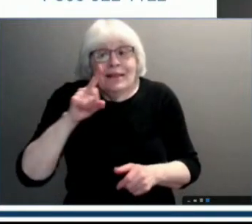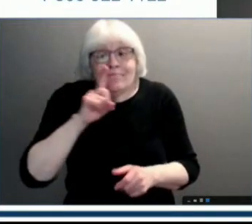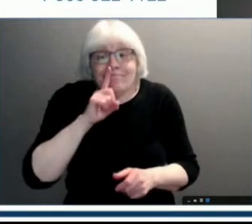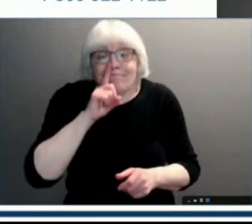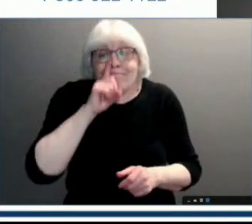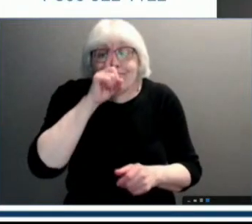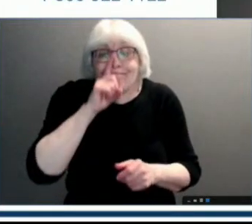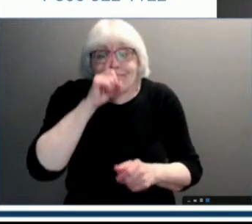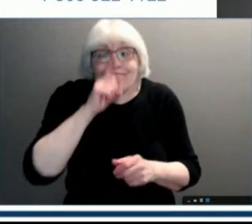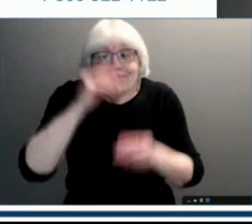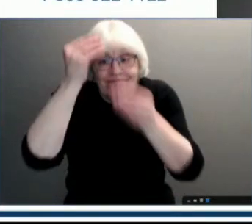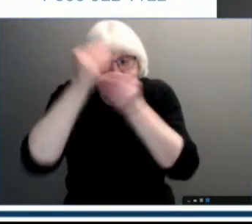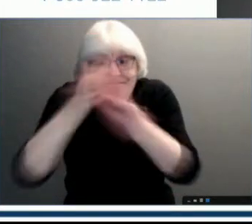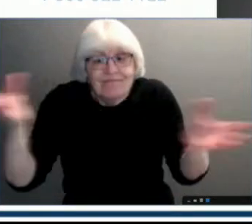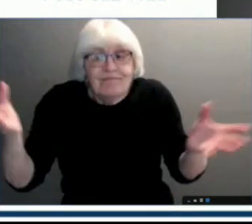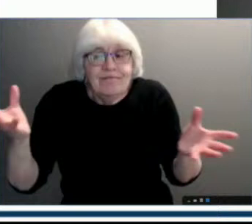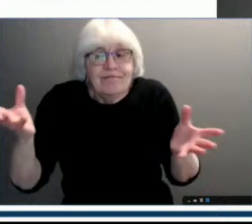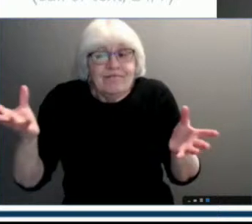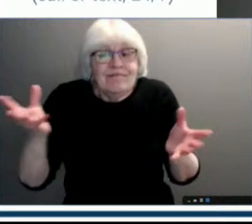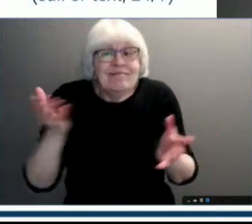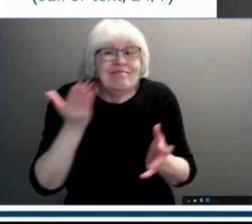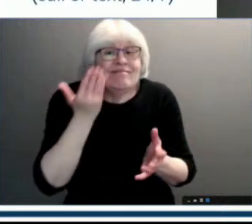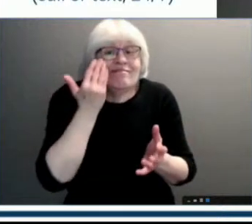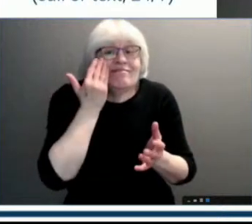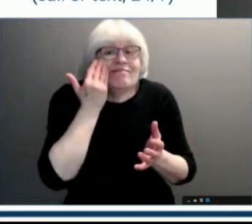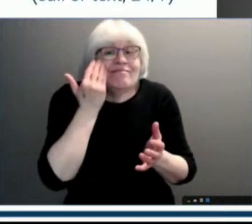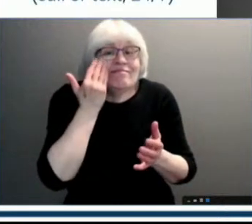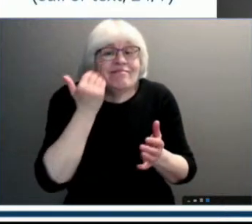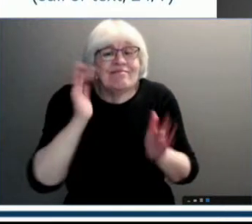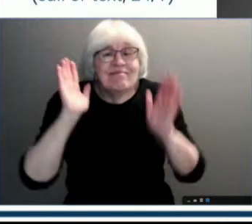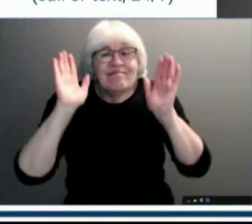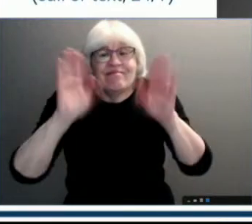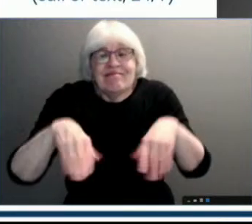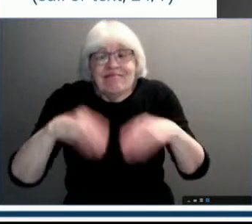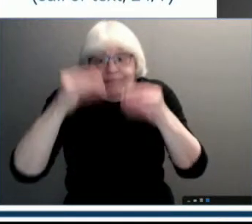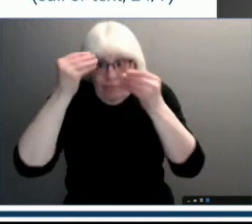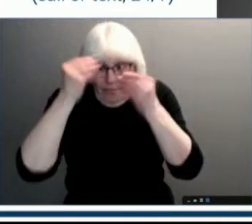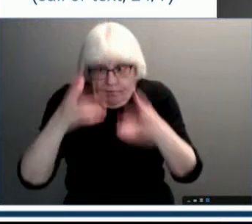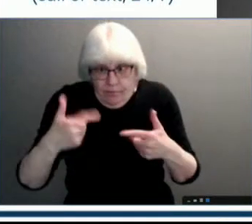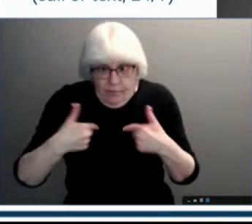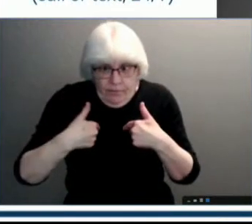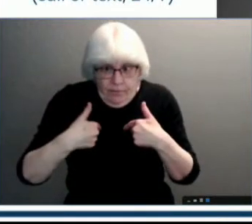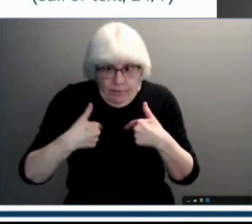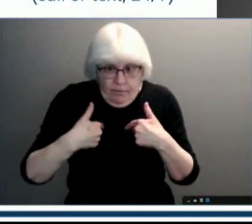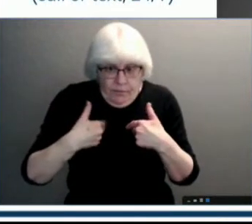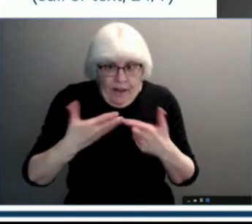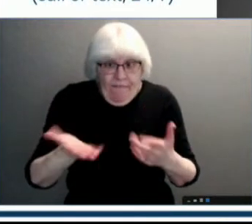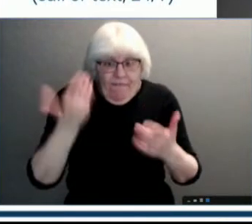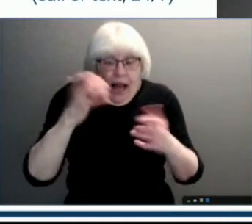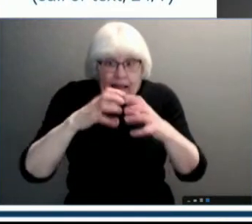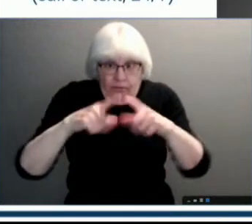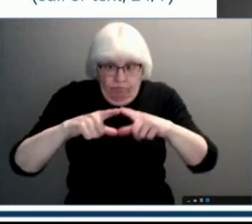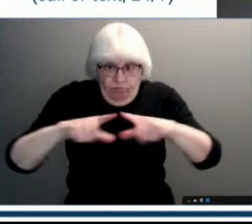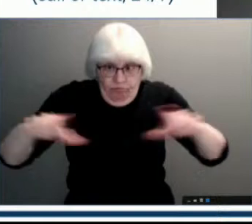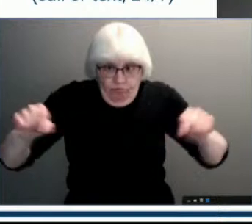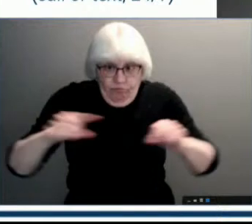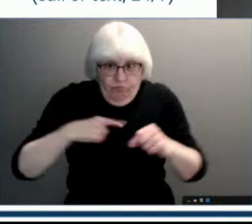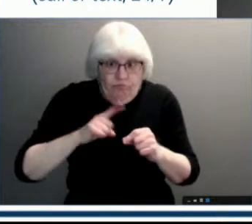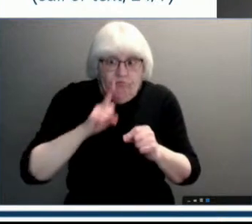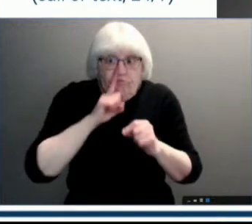this week, I indicated that you do not have to report a positive rapid test result. That, in fact, was incorrect on my